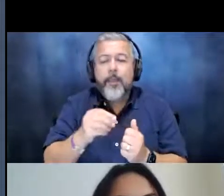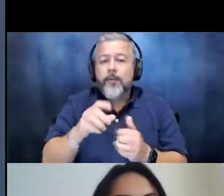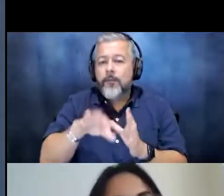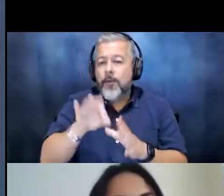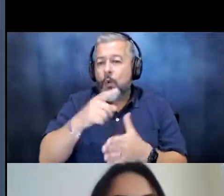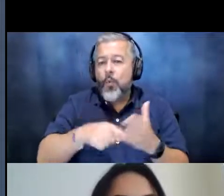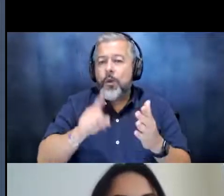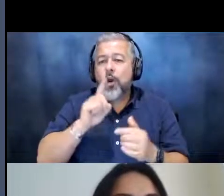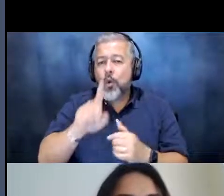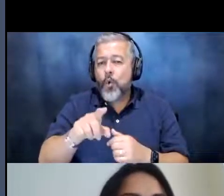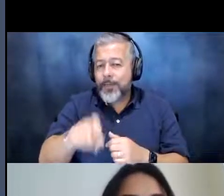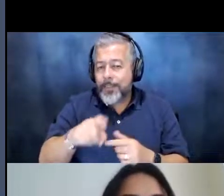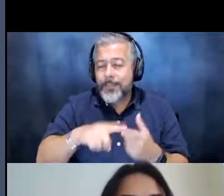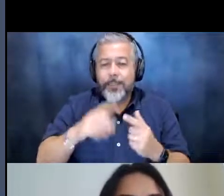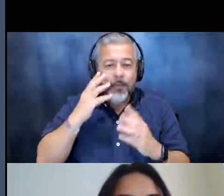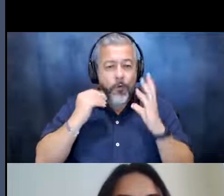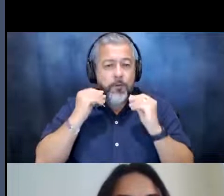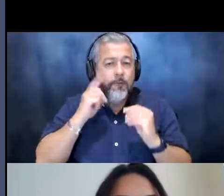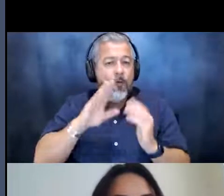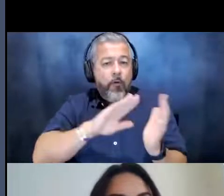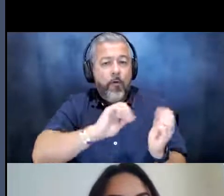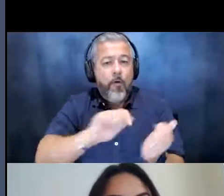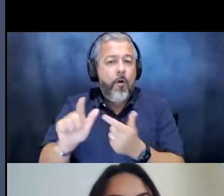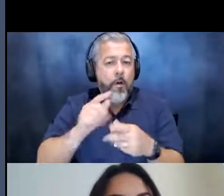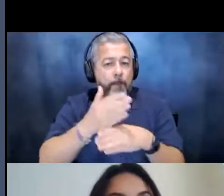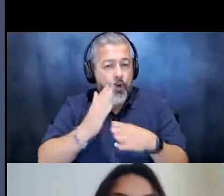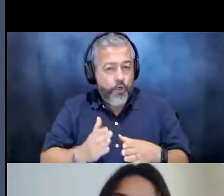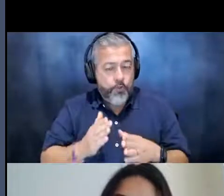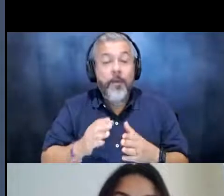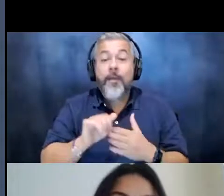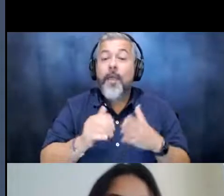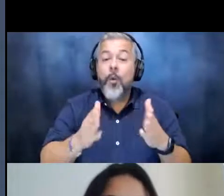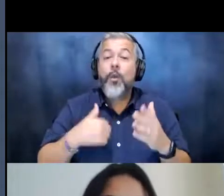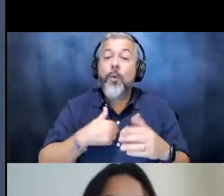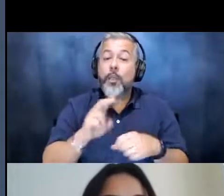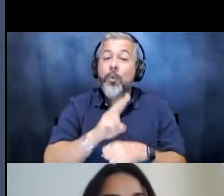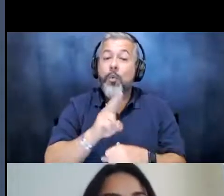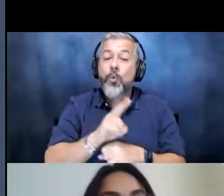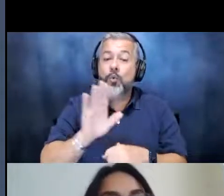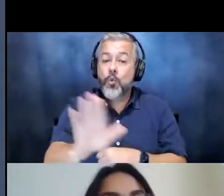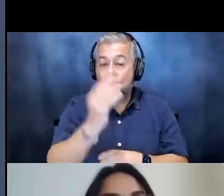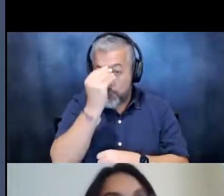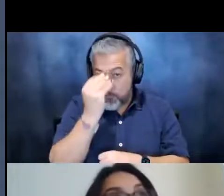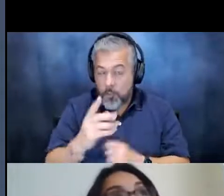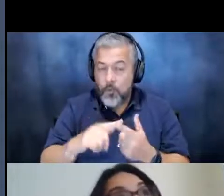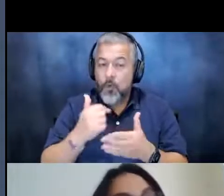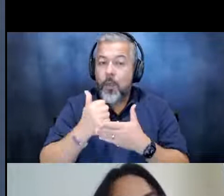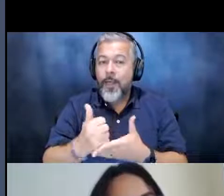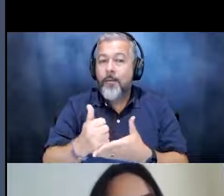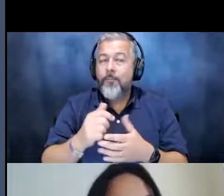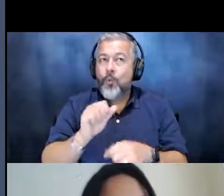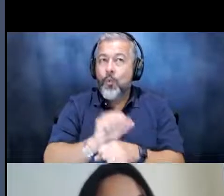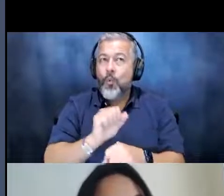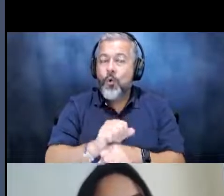the experiences of all of our partners. So this way, we can utilize your information to help you work